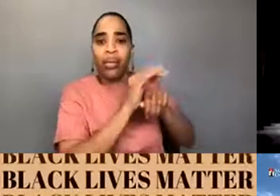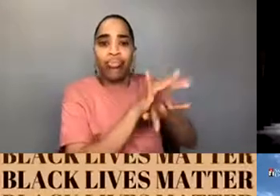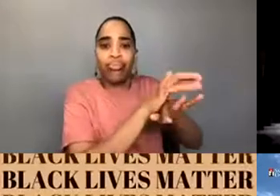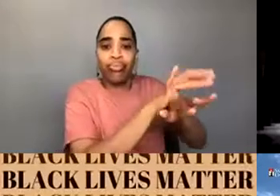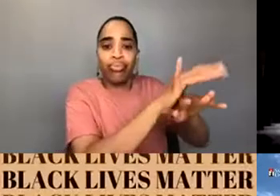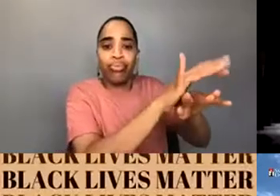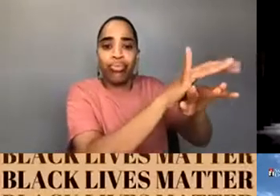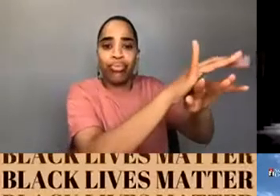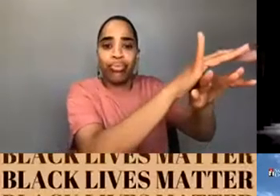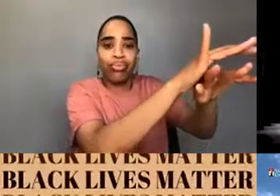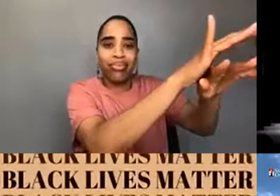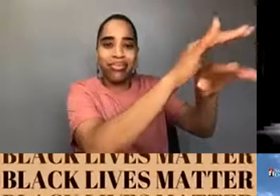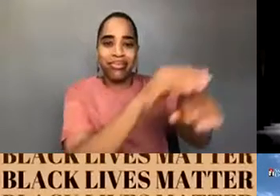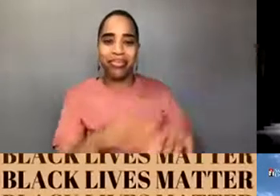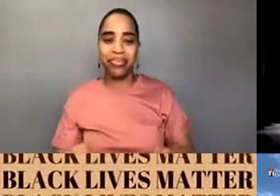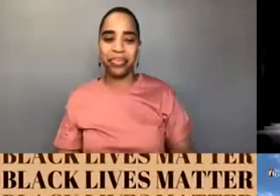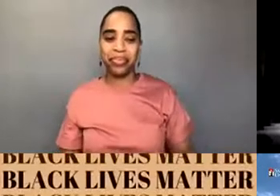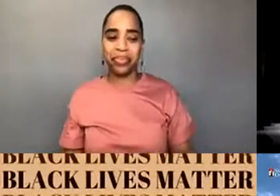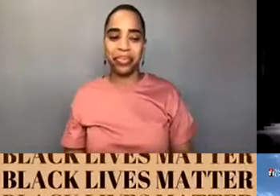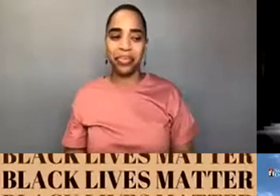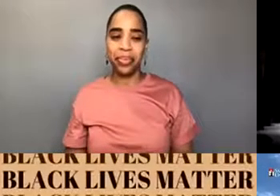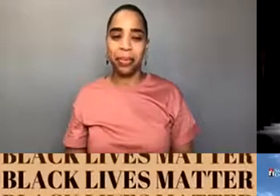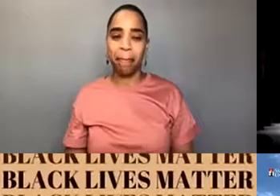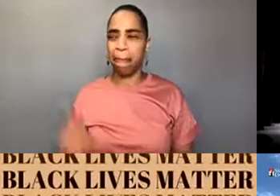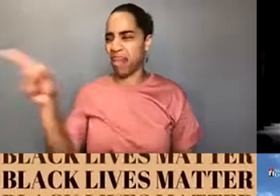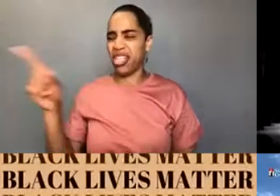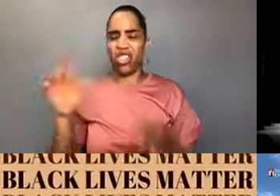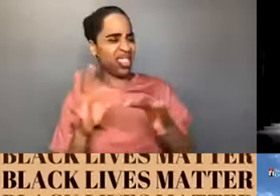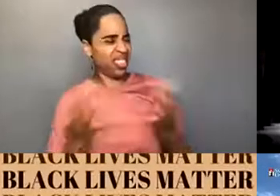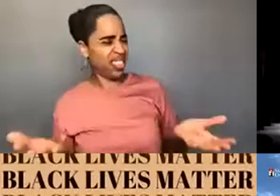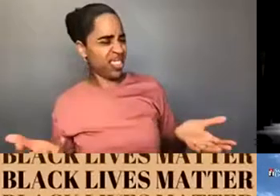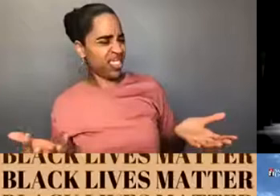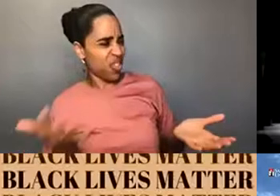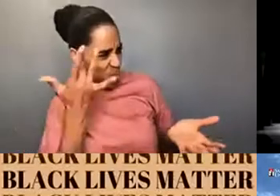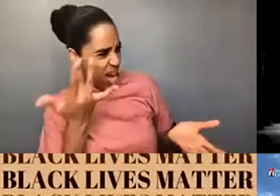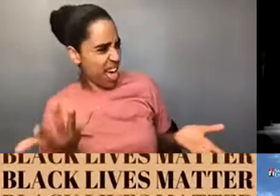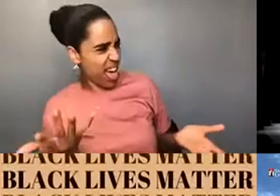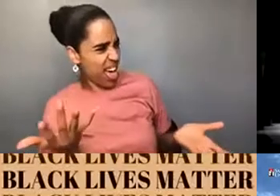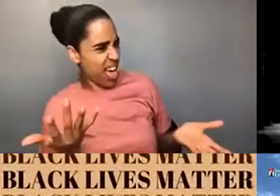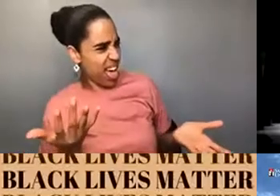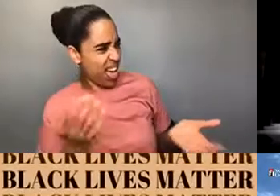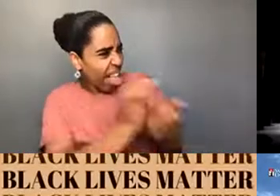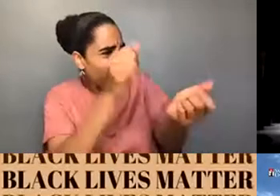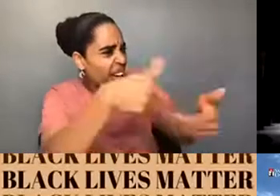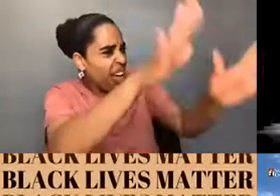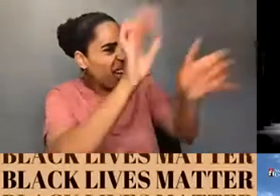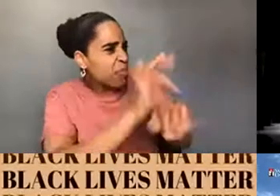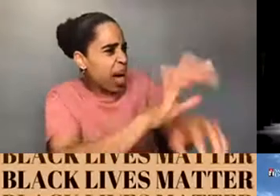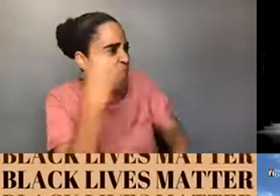and I allow it to walk away. She says, why? I tell